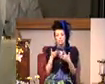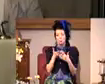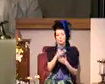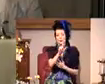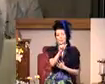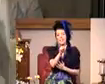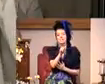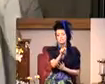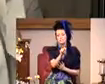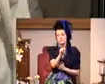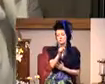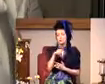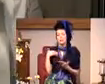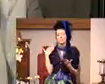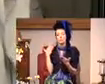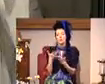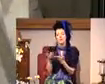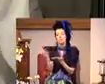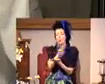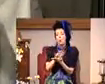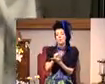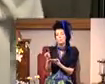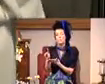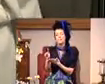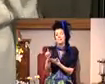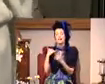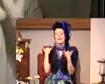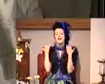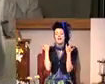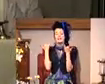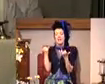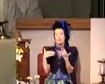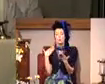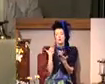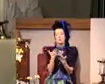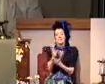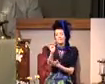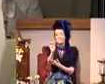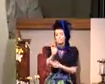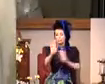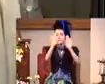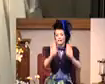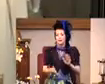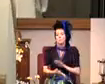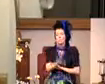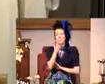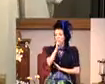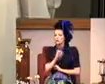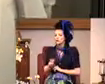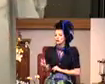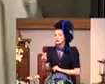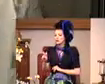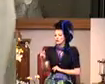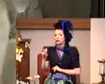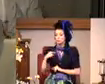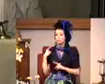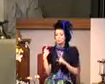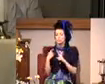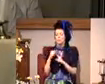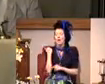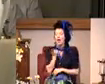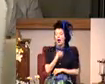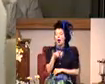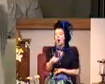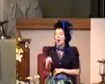bring ourselves into Holy Week and now to Easter Sunday morning. What a journey it's been as we have journeyed to our own crosses,